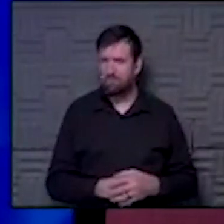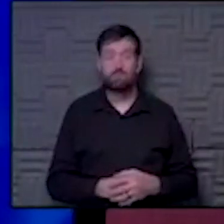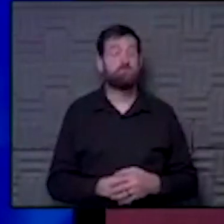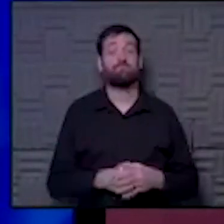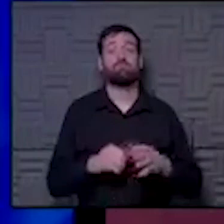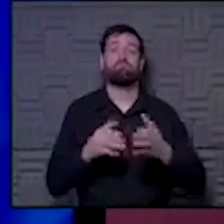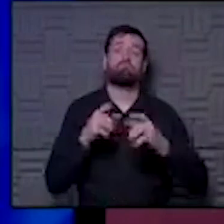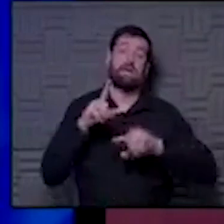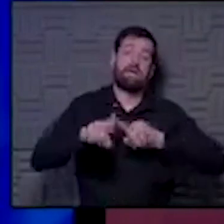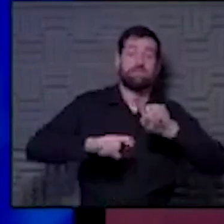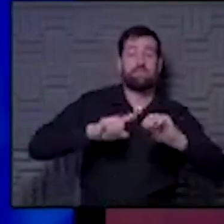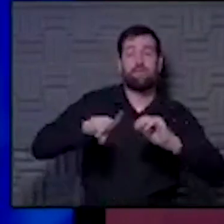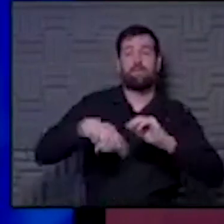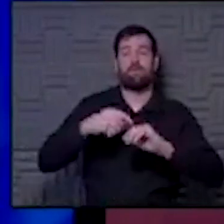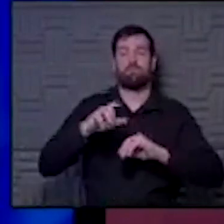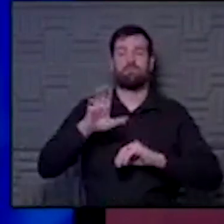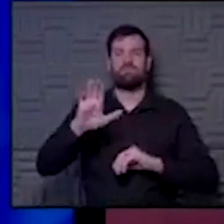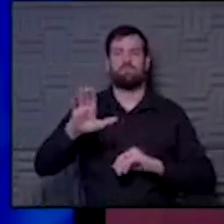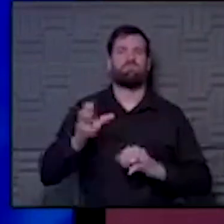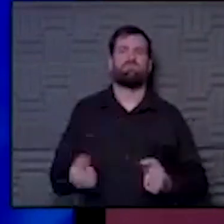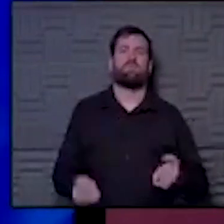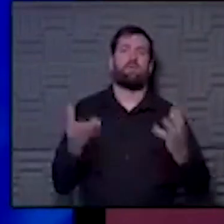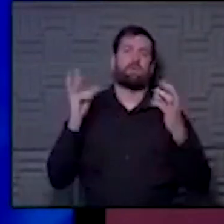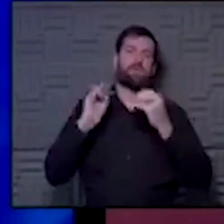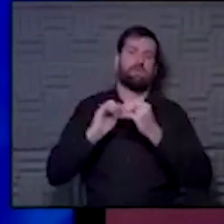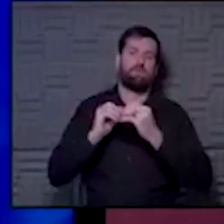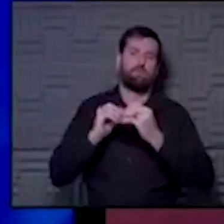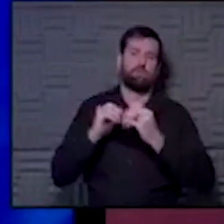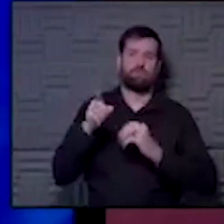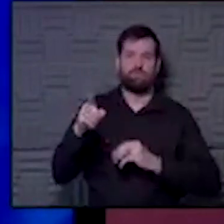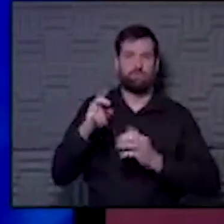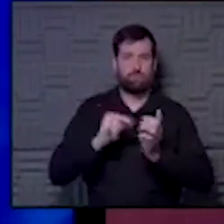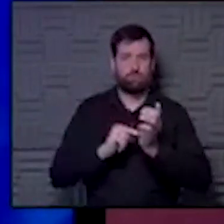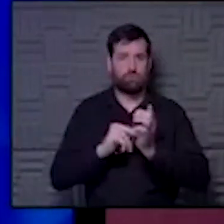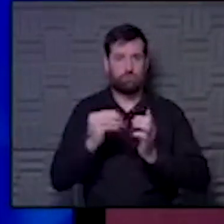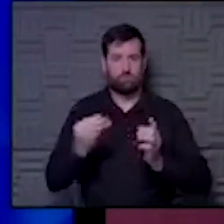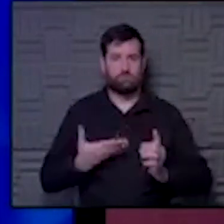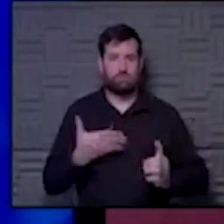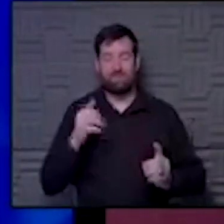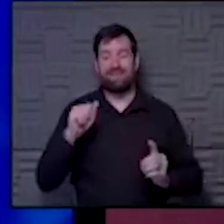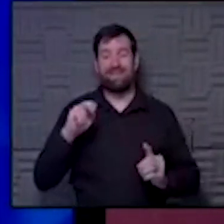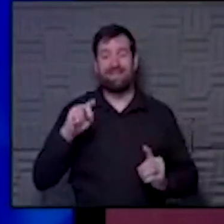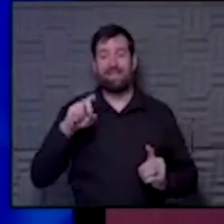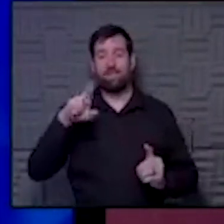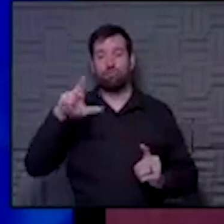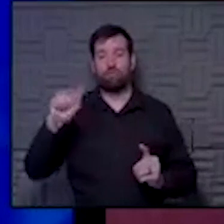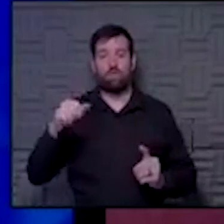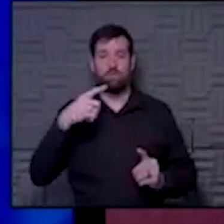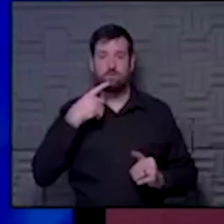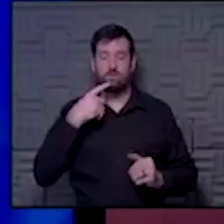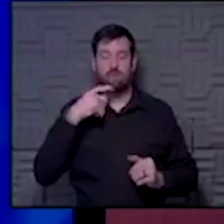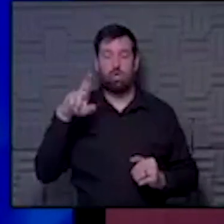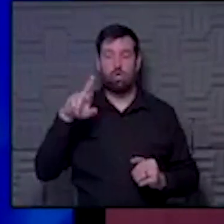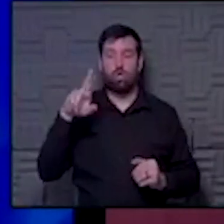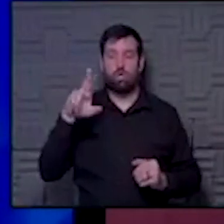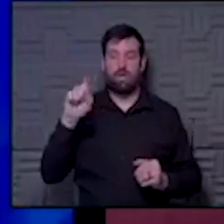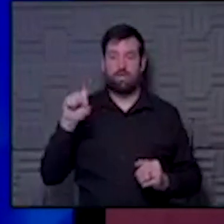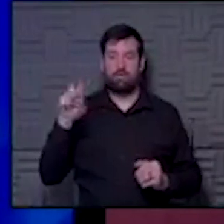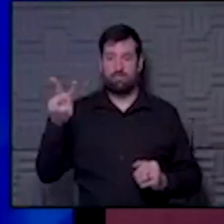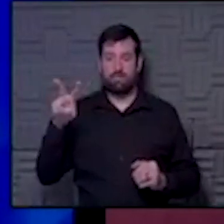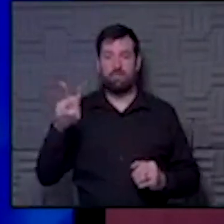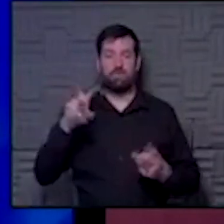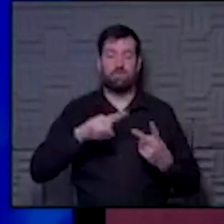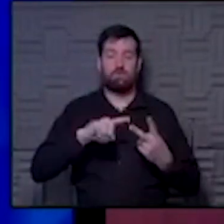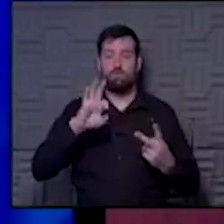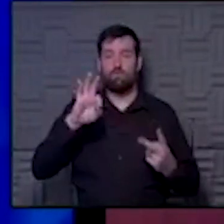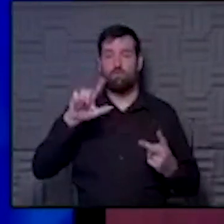them about their census up there. How many do you have? And the nurse told me, Andrea said that their RSV and their flu, all of